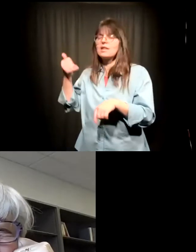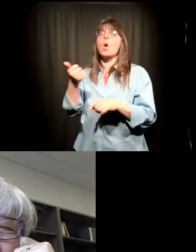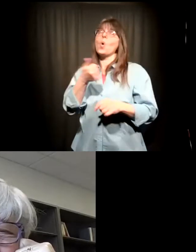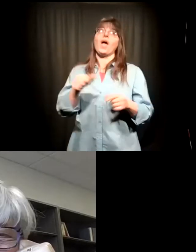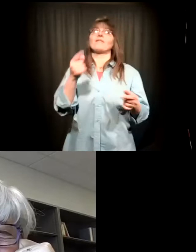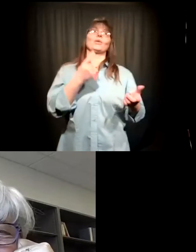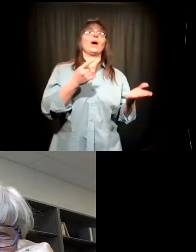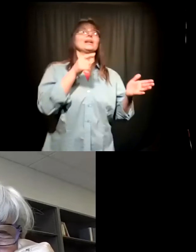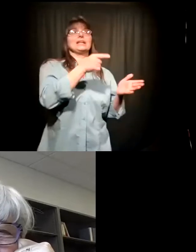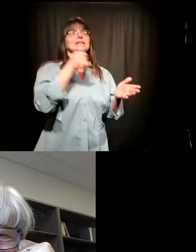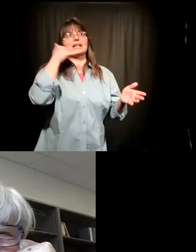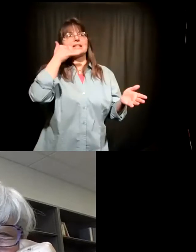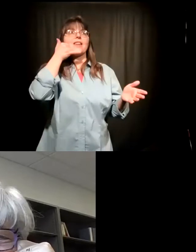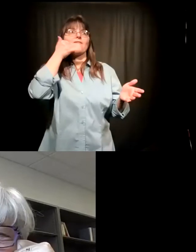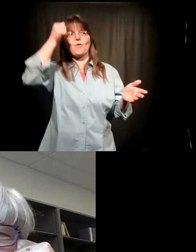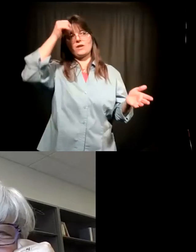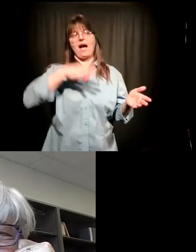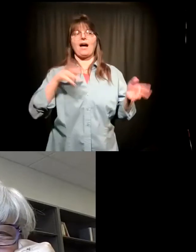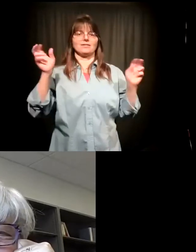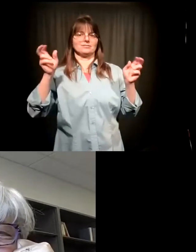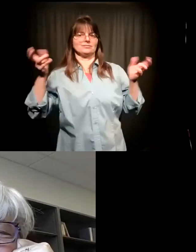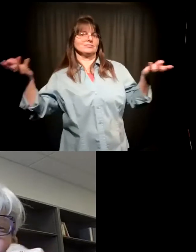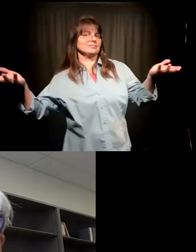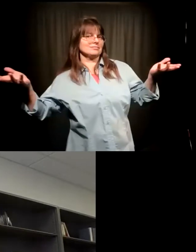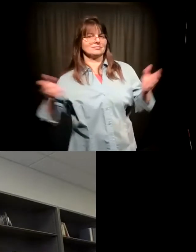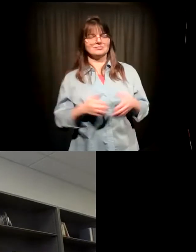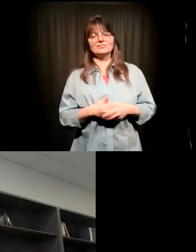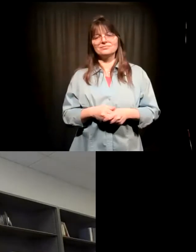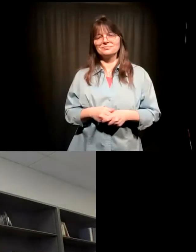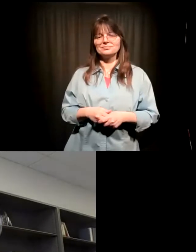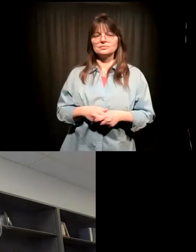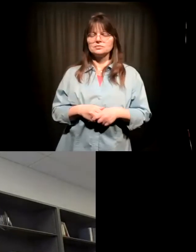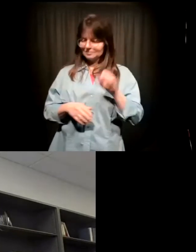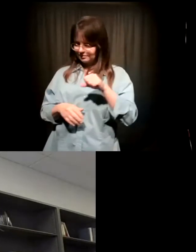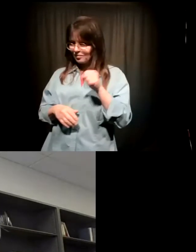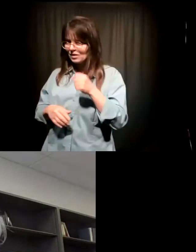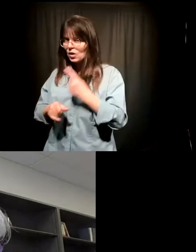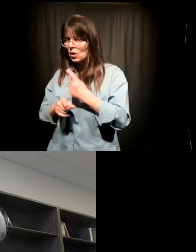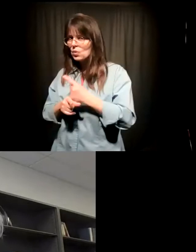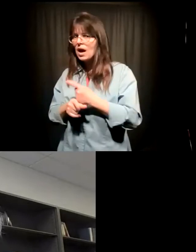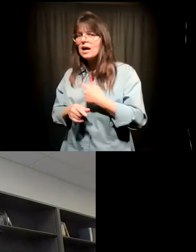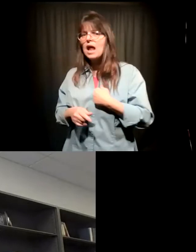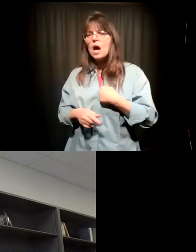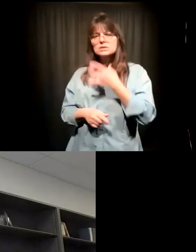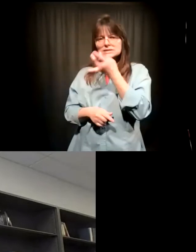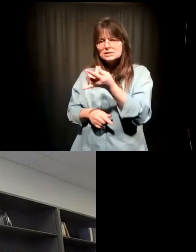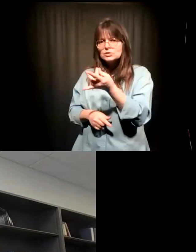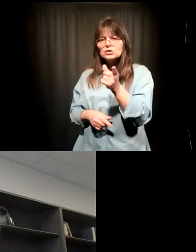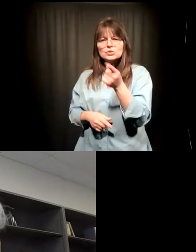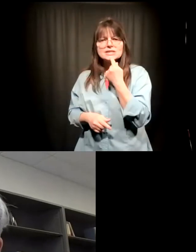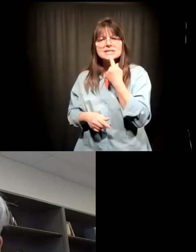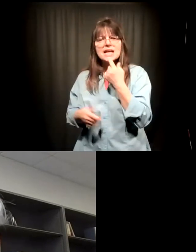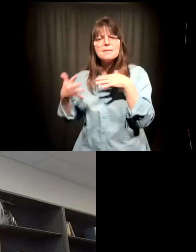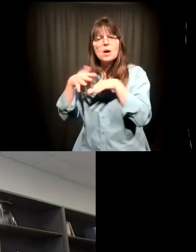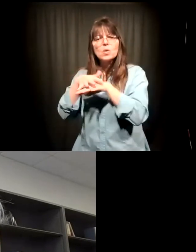he's the telephone guy. Yeah, right. I was interested in what you were saying about assimilation,